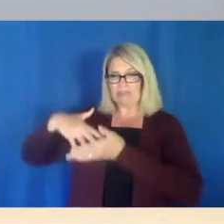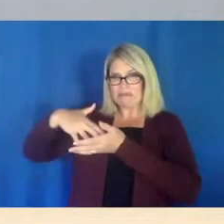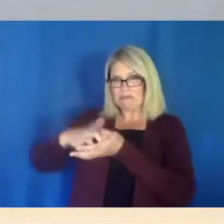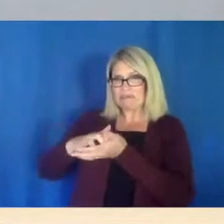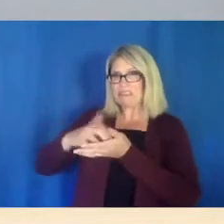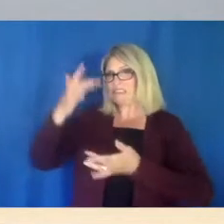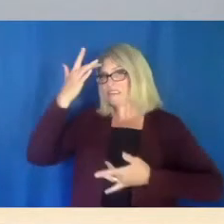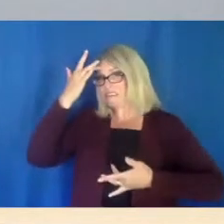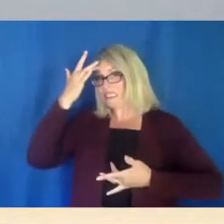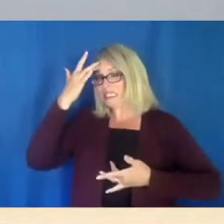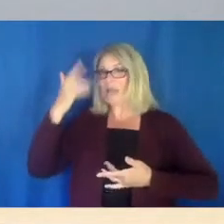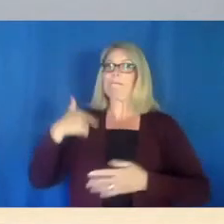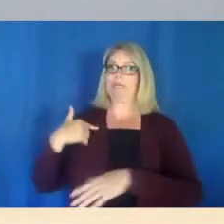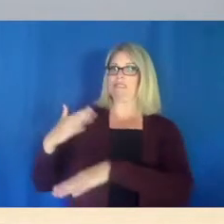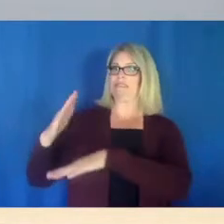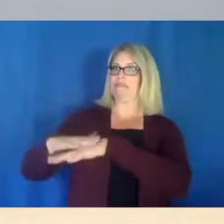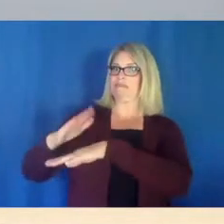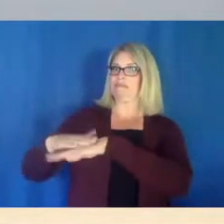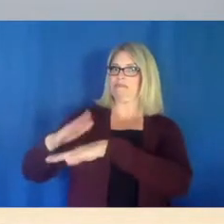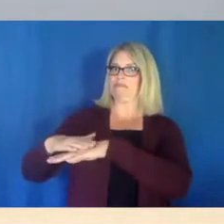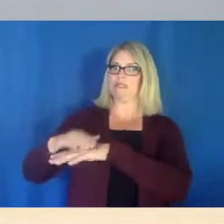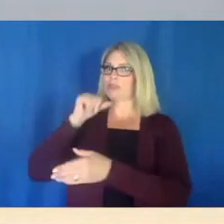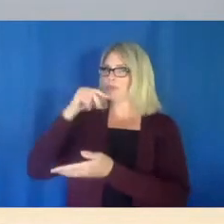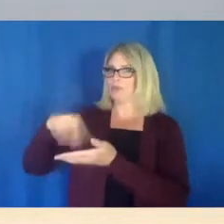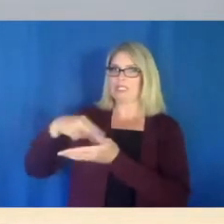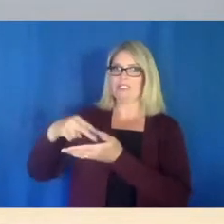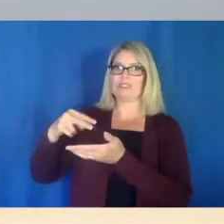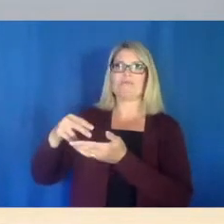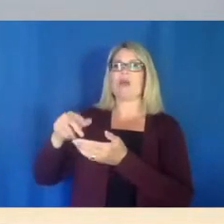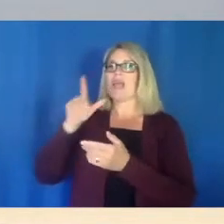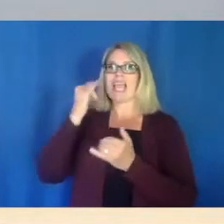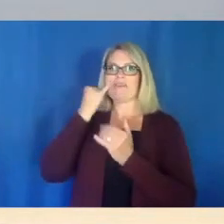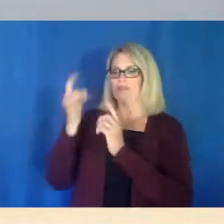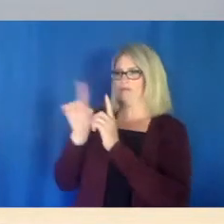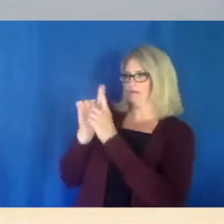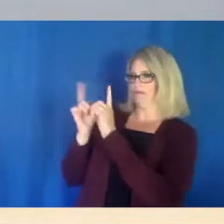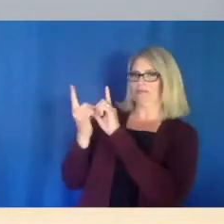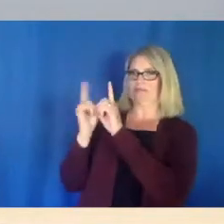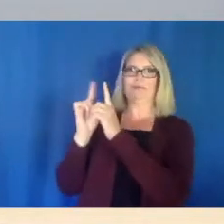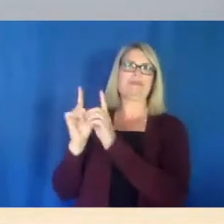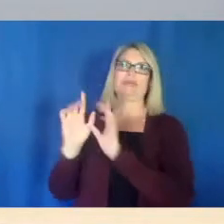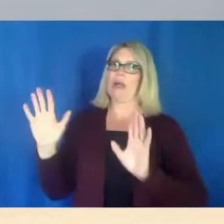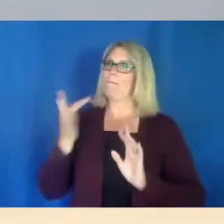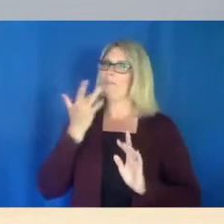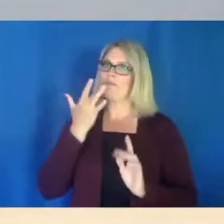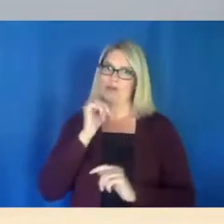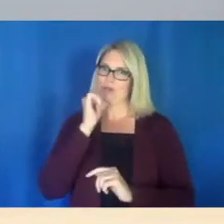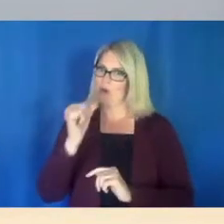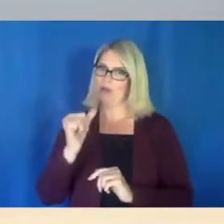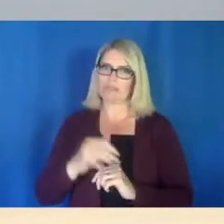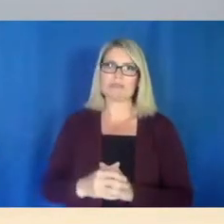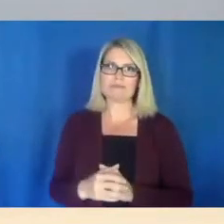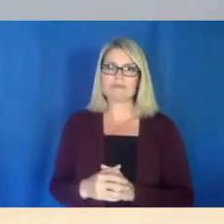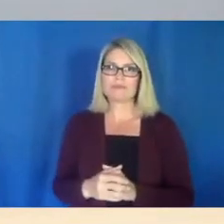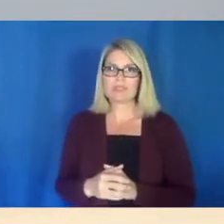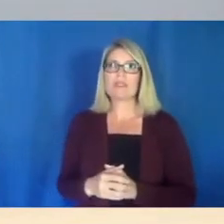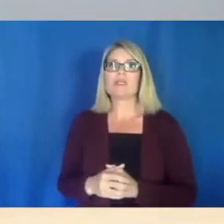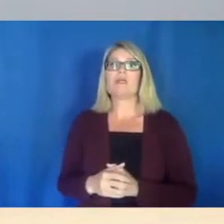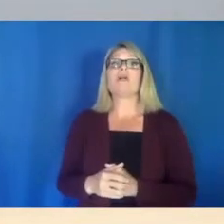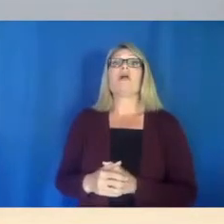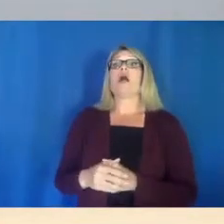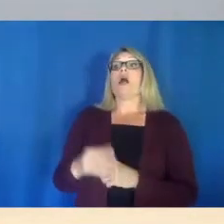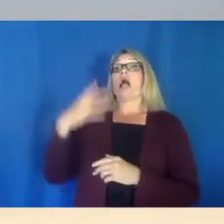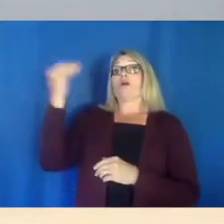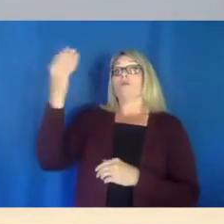and recommend against dancing and other close contact activities at this time. Dancing in other venues such as bars,